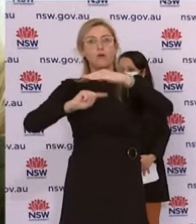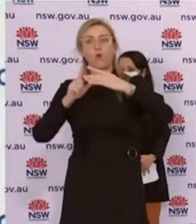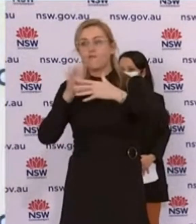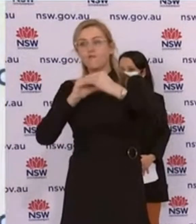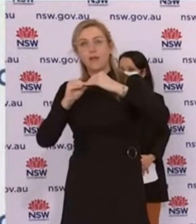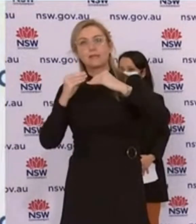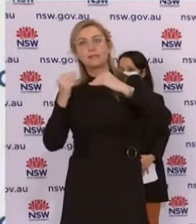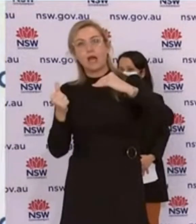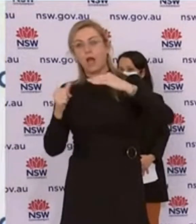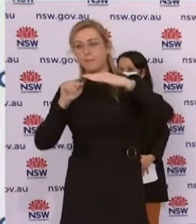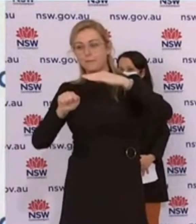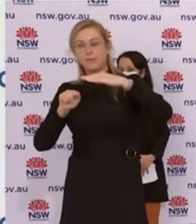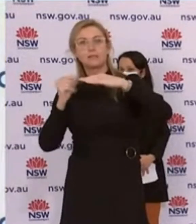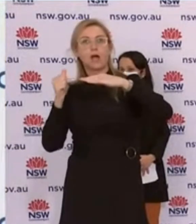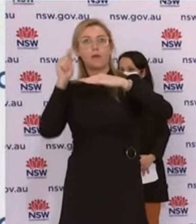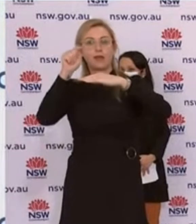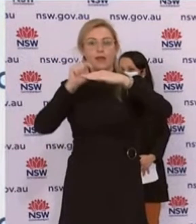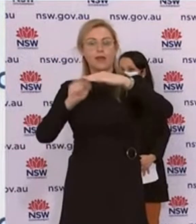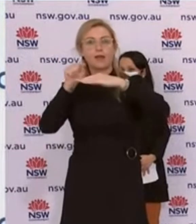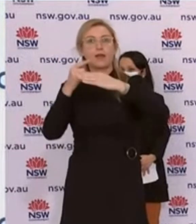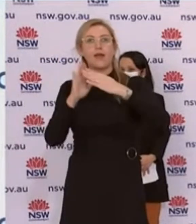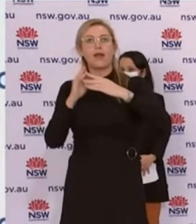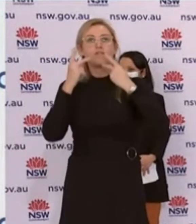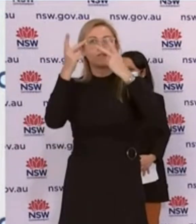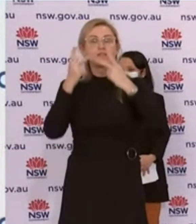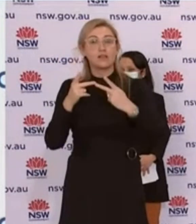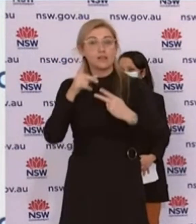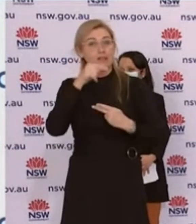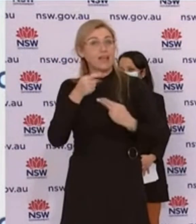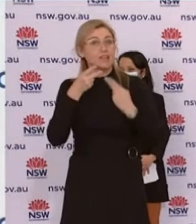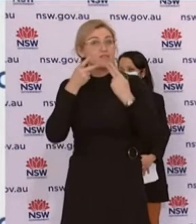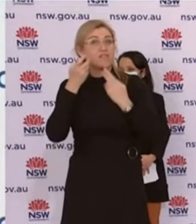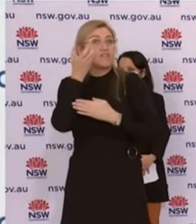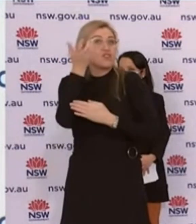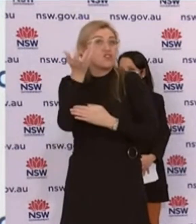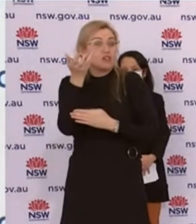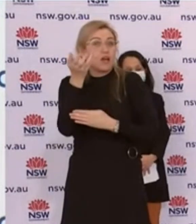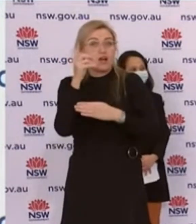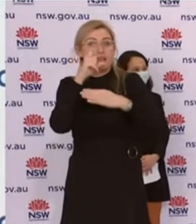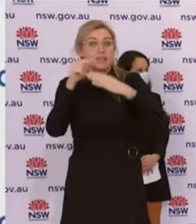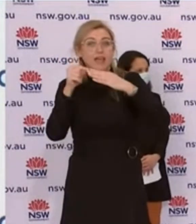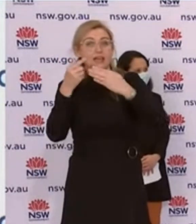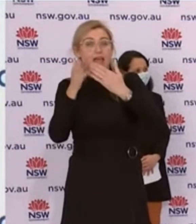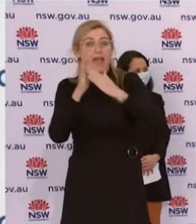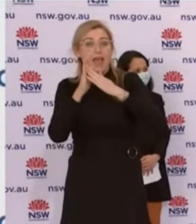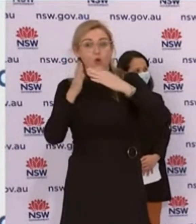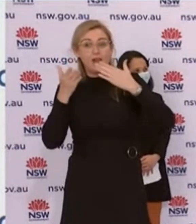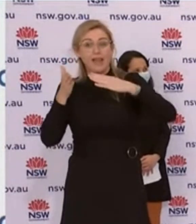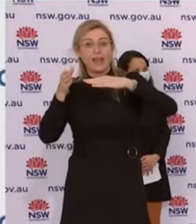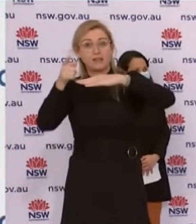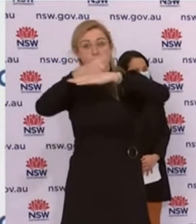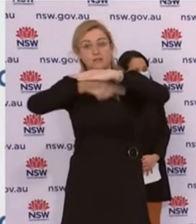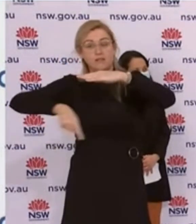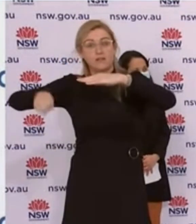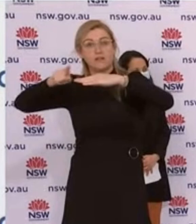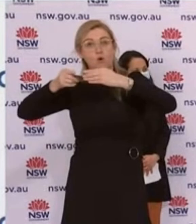just to catch a glimpse of them. Is there any plan in the near future to give them some relief up there? Well, look, I hope the Queensland Government can